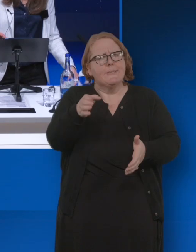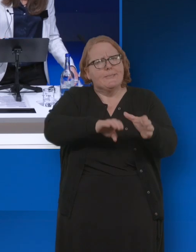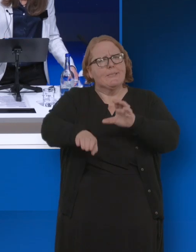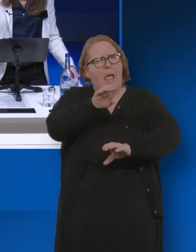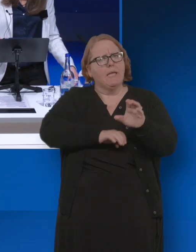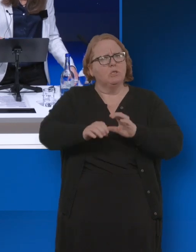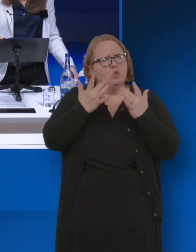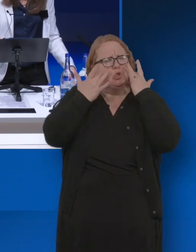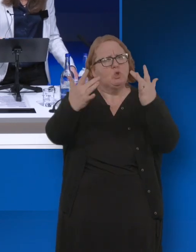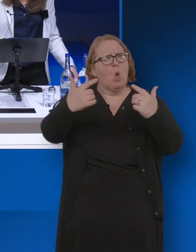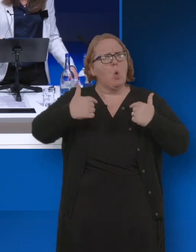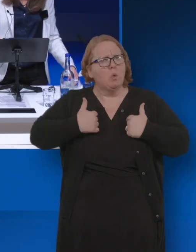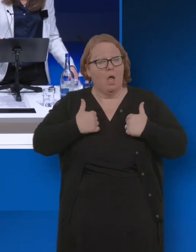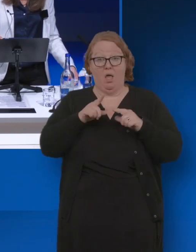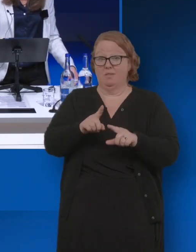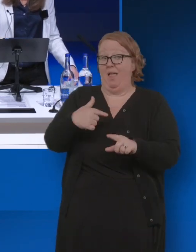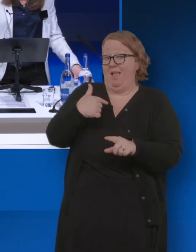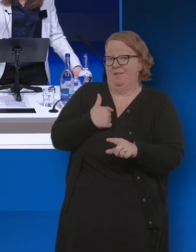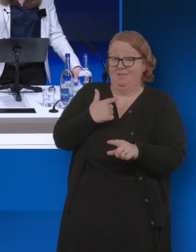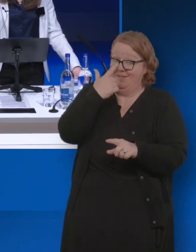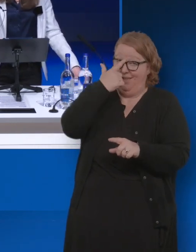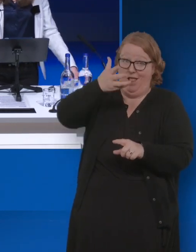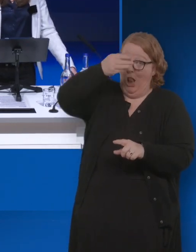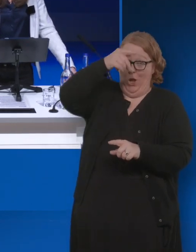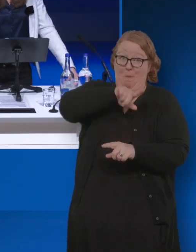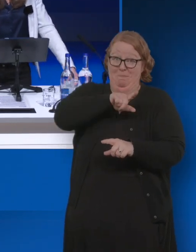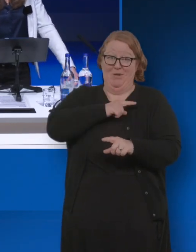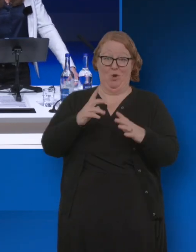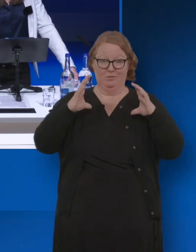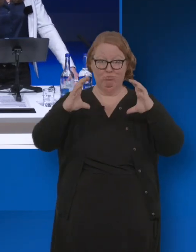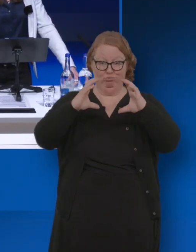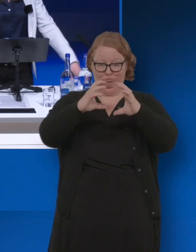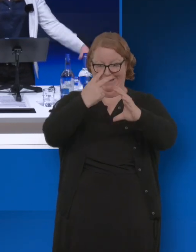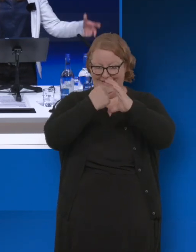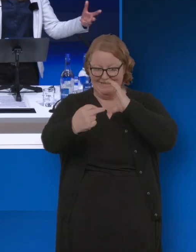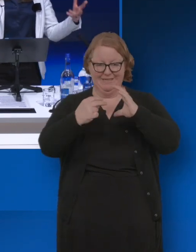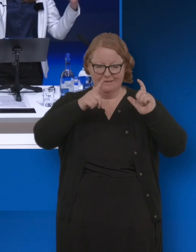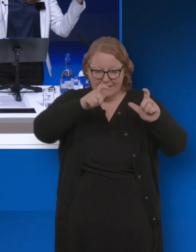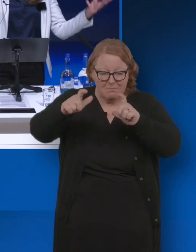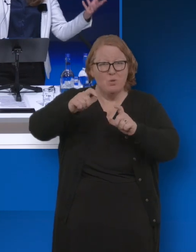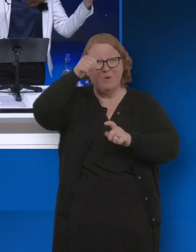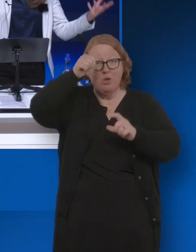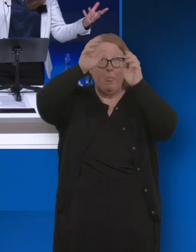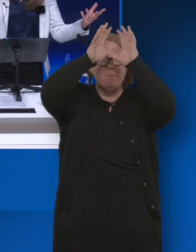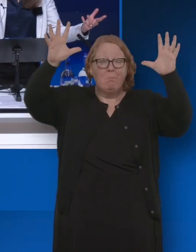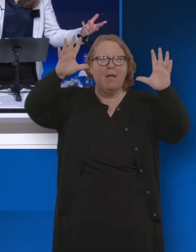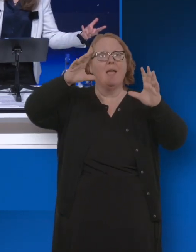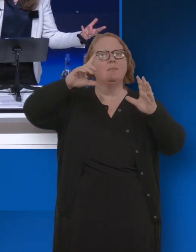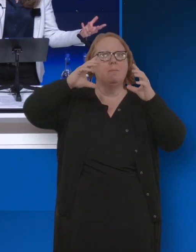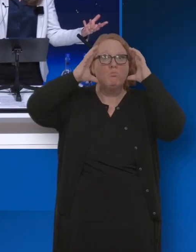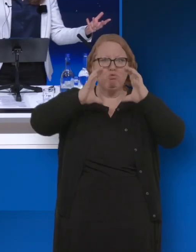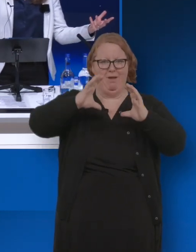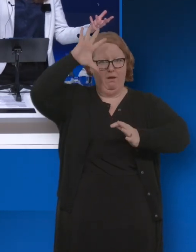You know, what the science shows us, and I learned this too well as a brain imaging scientist, is that mind and brain are